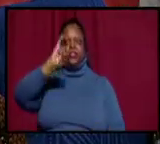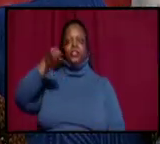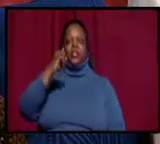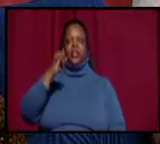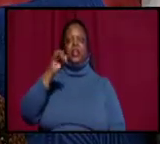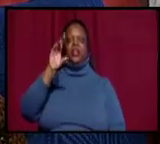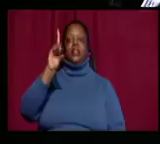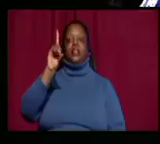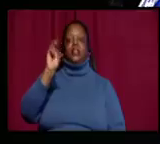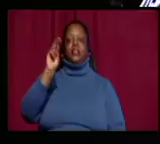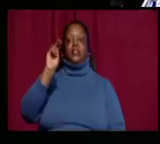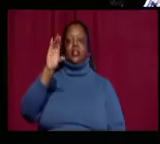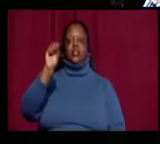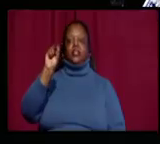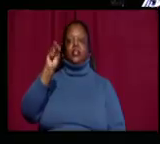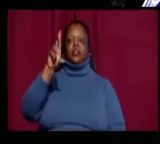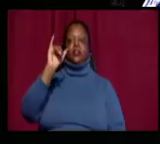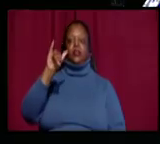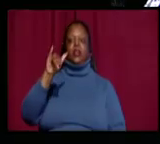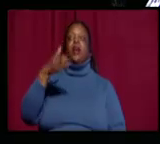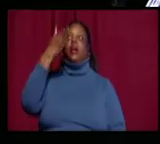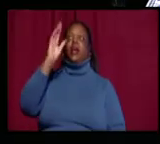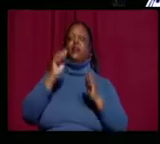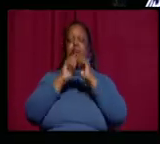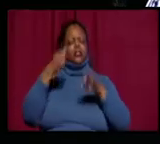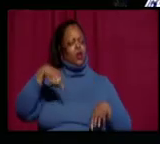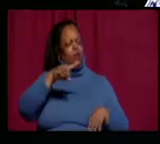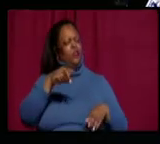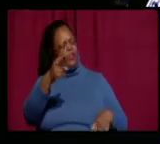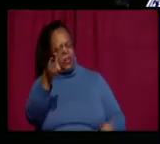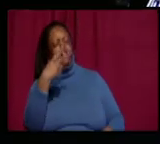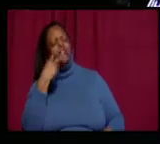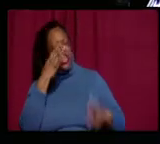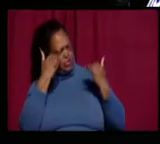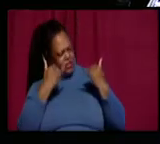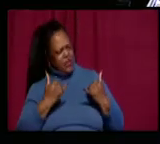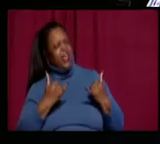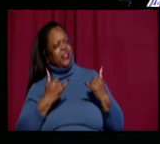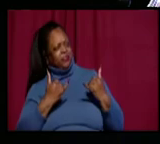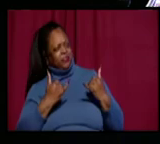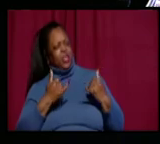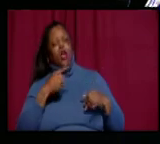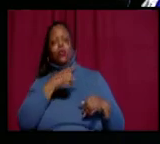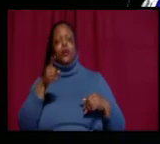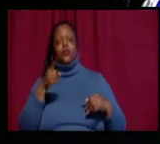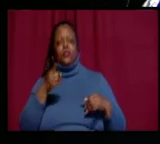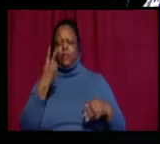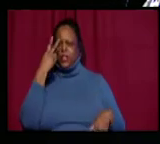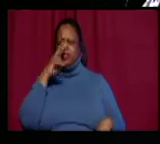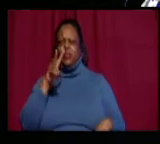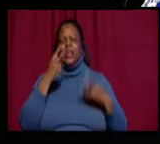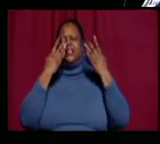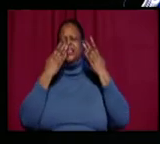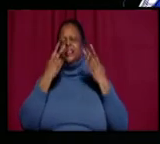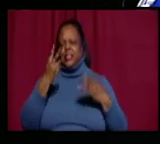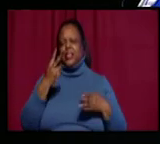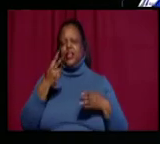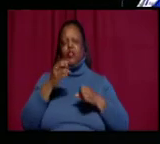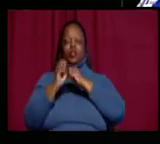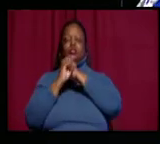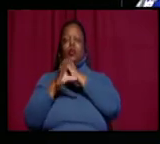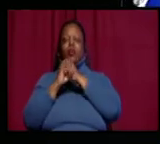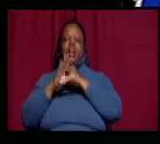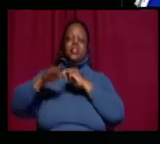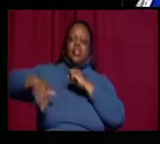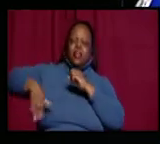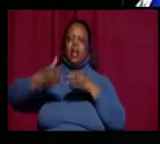Ray. Praise the Lord, everybody. God bless each of you that are tuning in on tonight and those that will look and see this broadcast a little